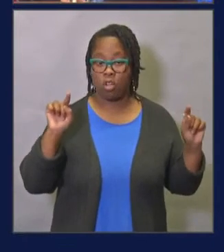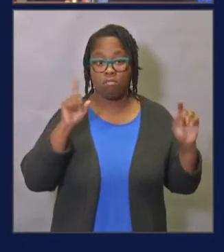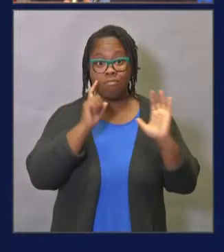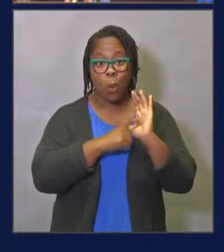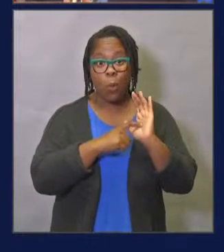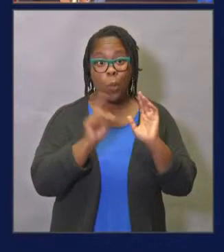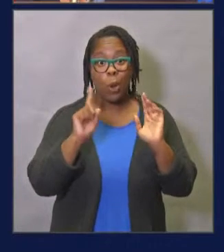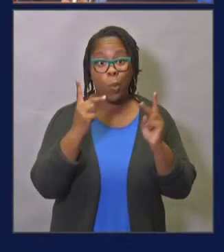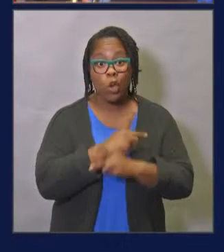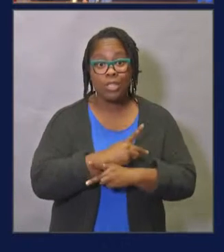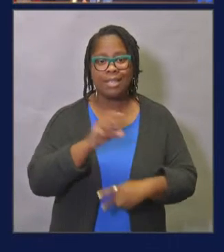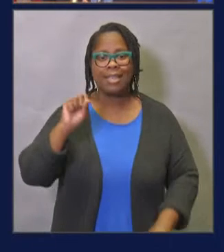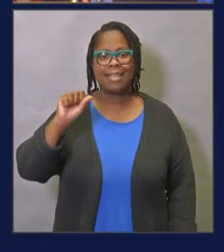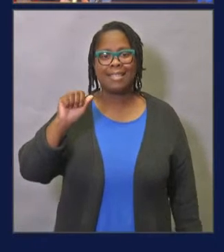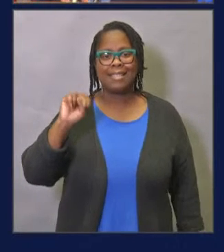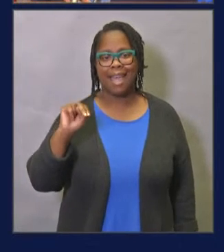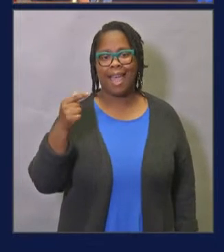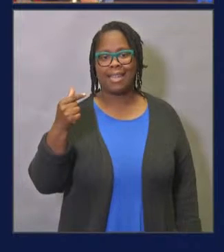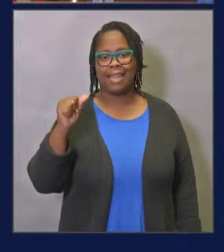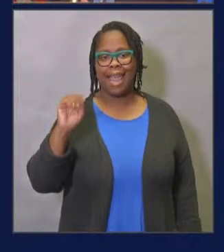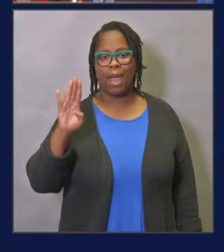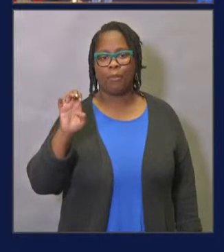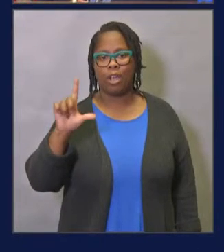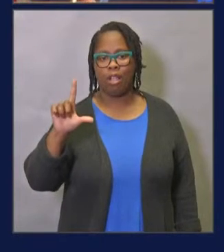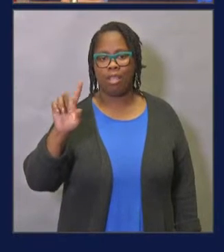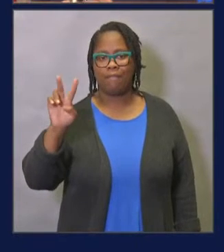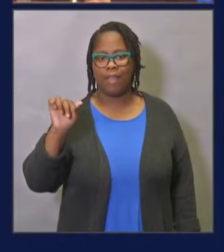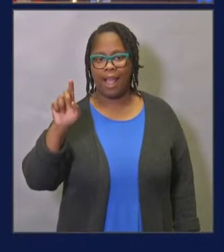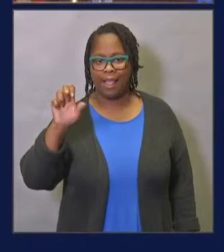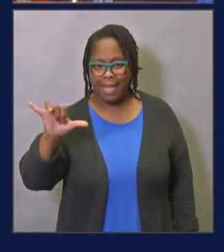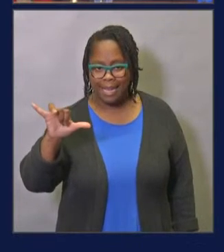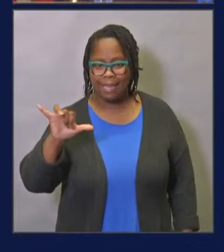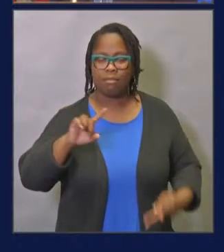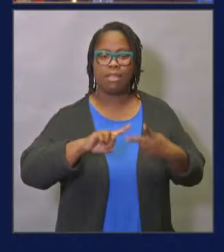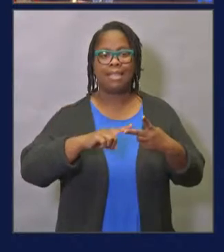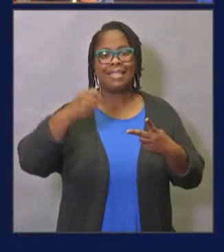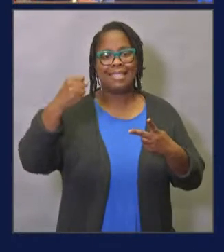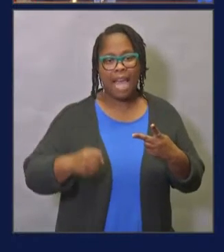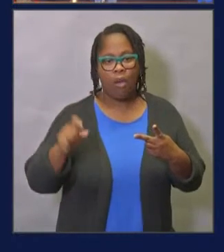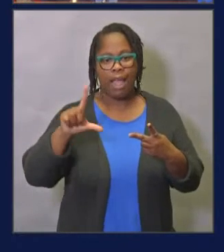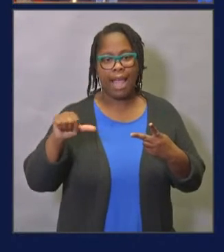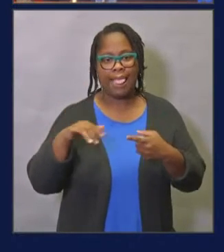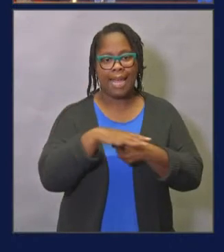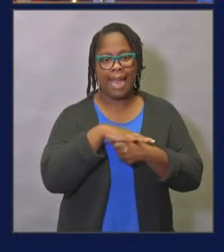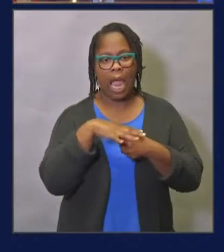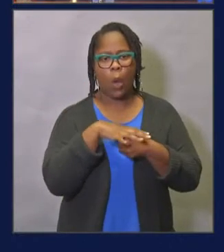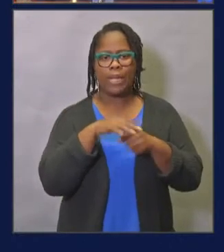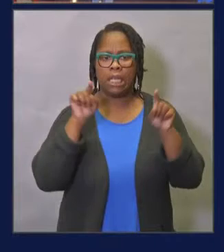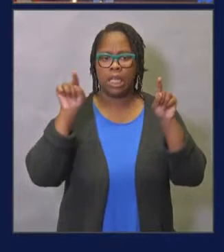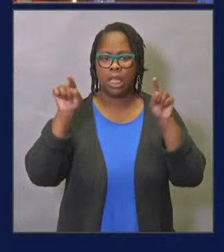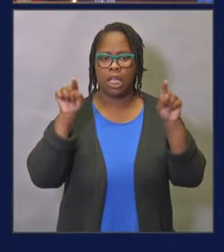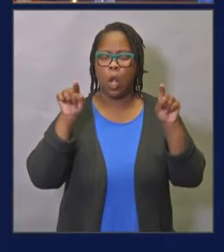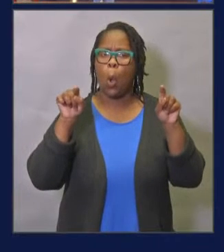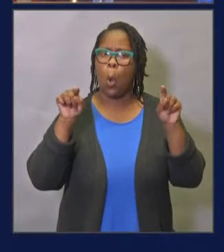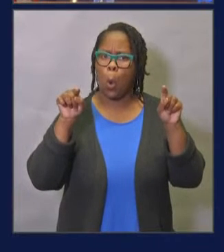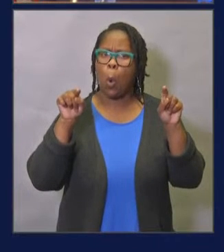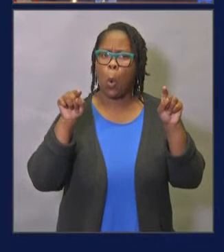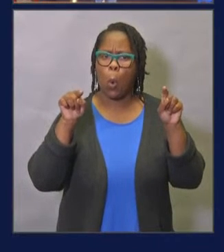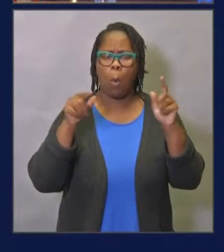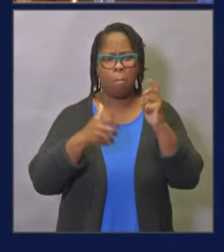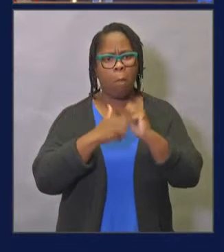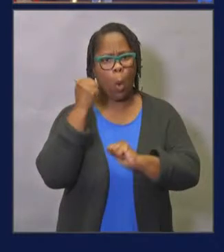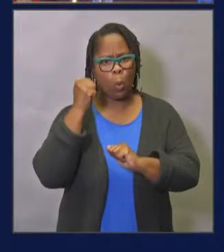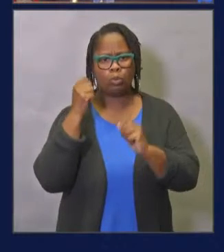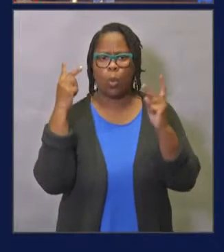Gabriel Valley and the South LA County County communities have the majority of communities that